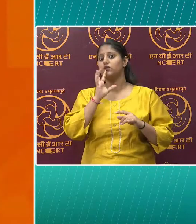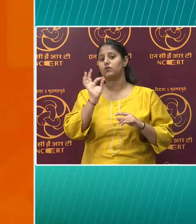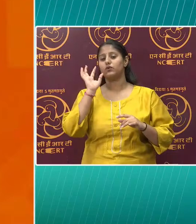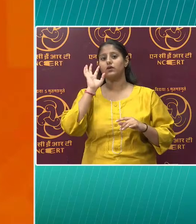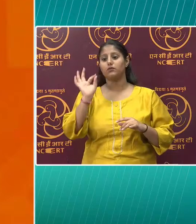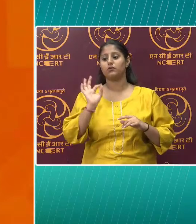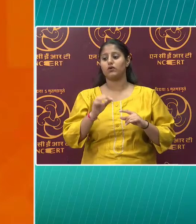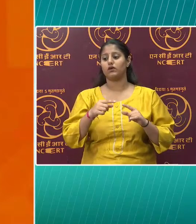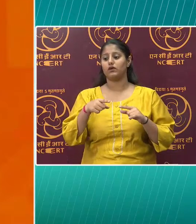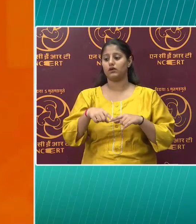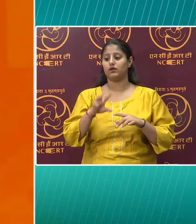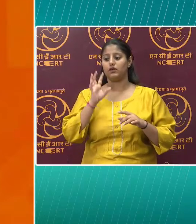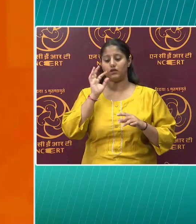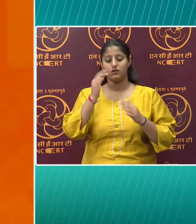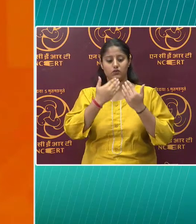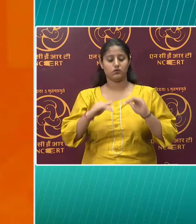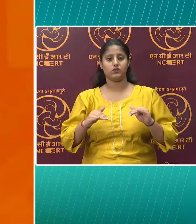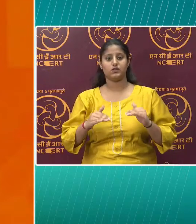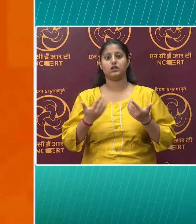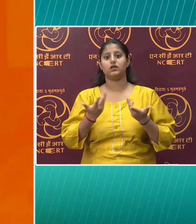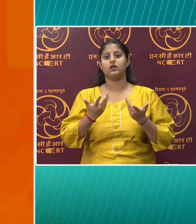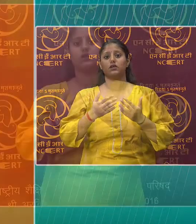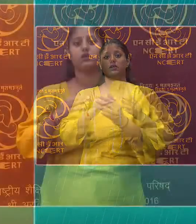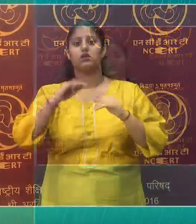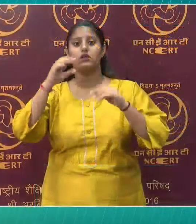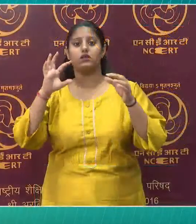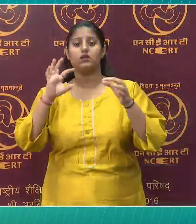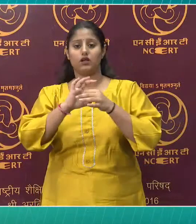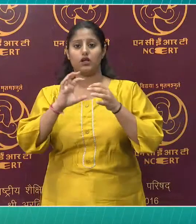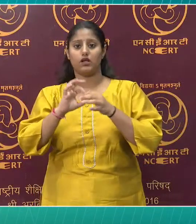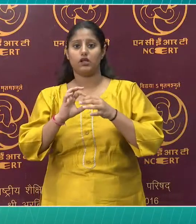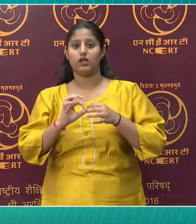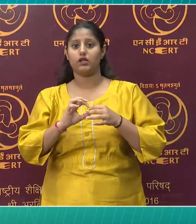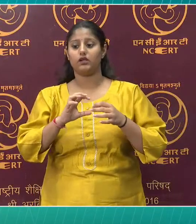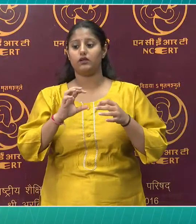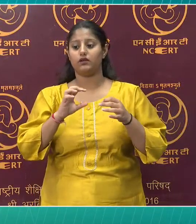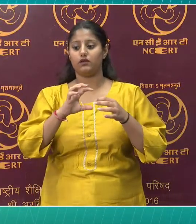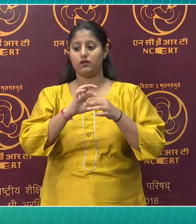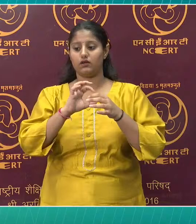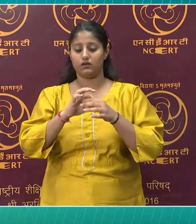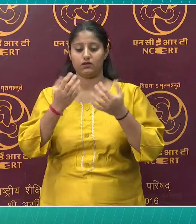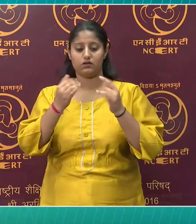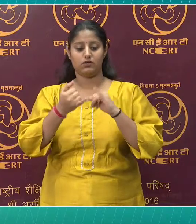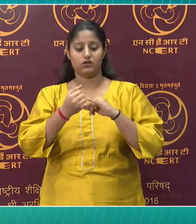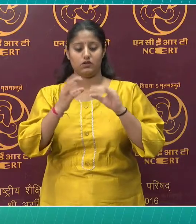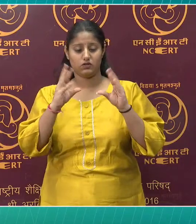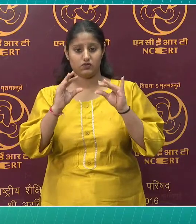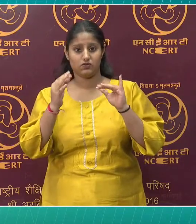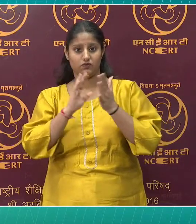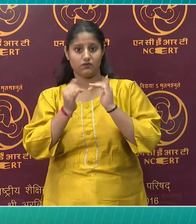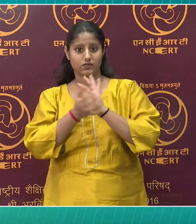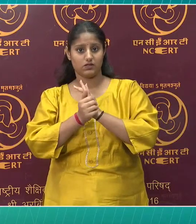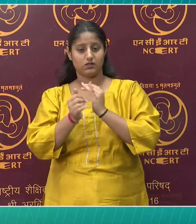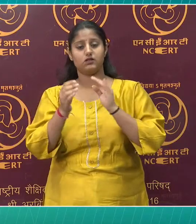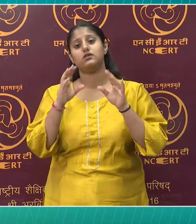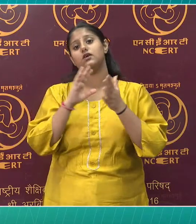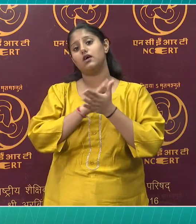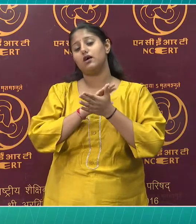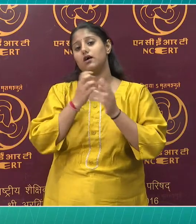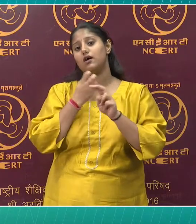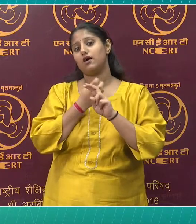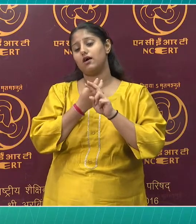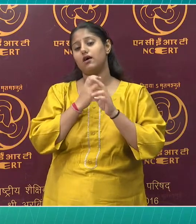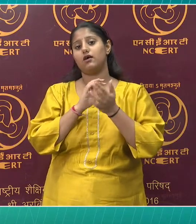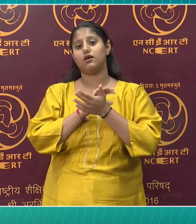which Yes, we get disconnected because we think soft skills and hard skills are different, and our right.